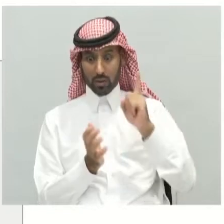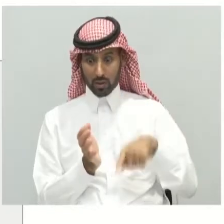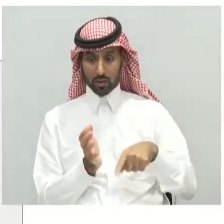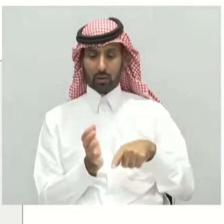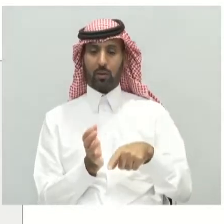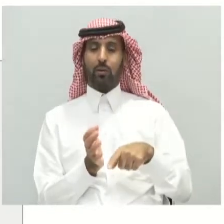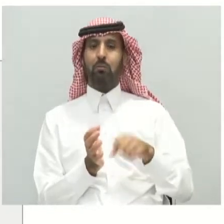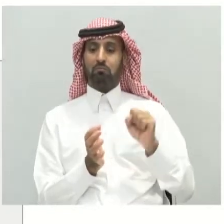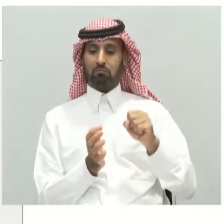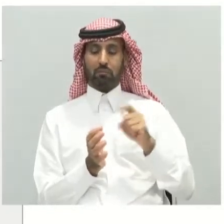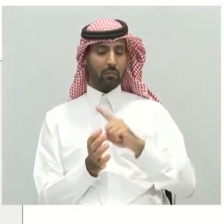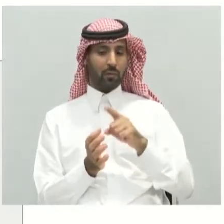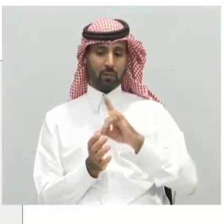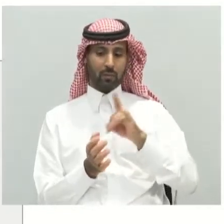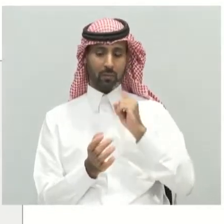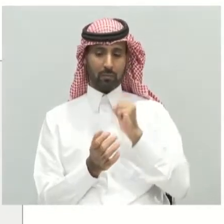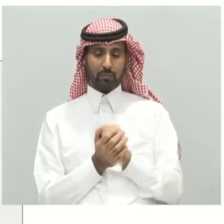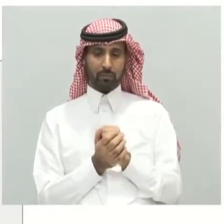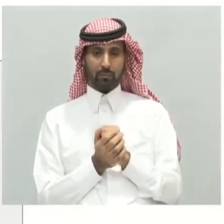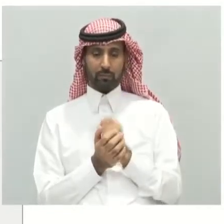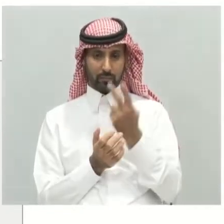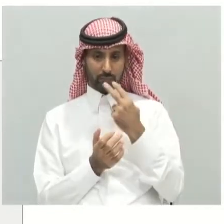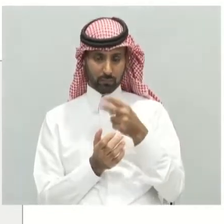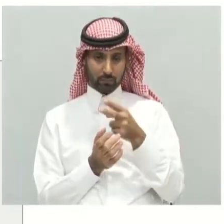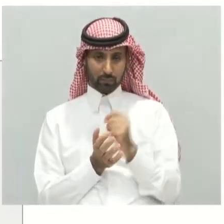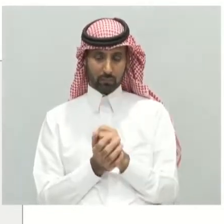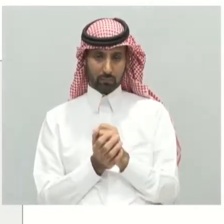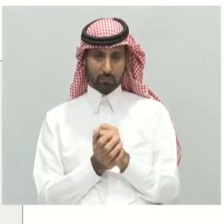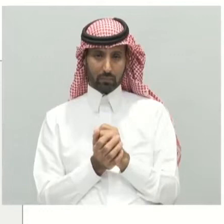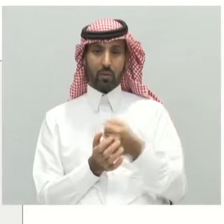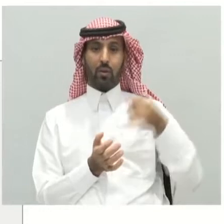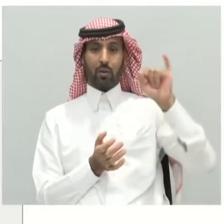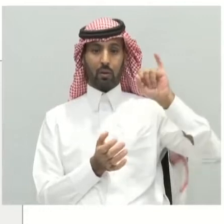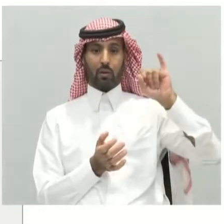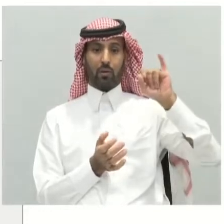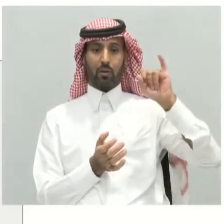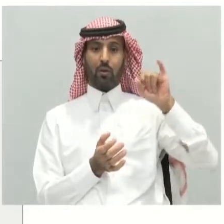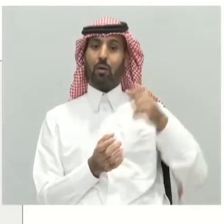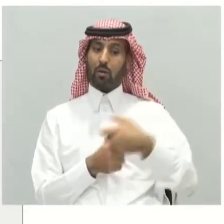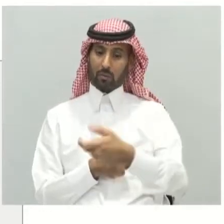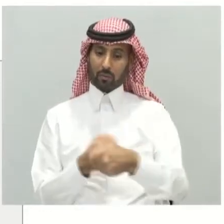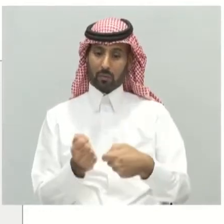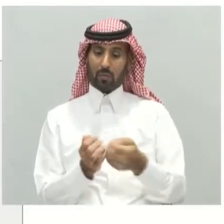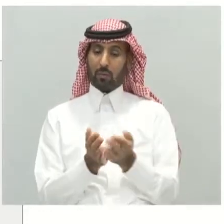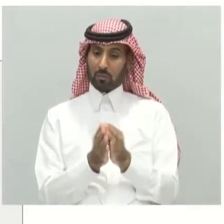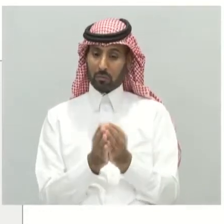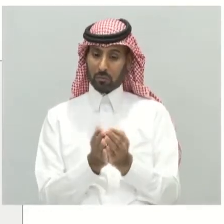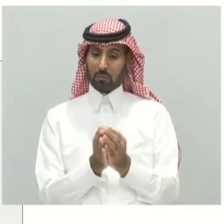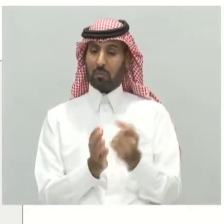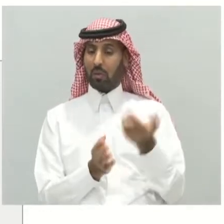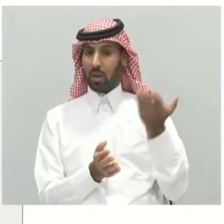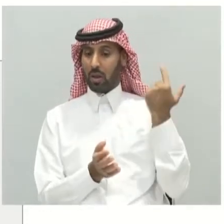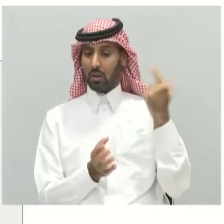the regular sentence. Okay, this, look at the example. I bought a book last